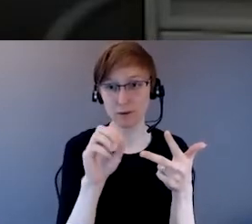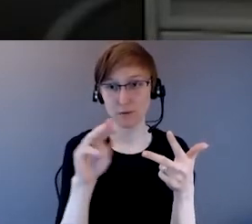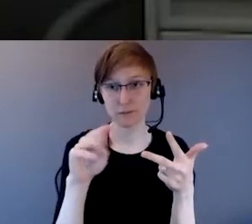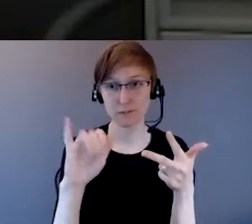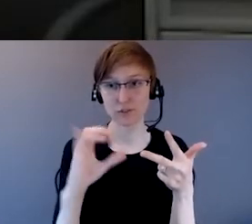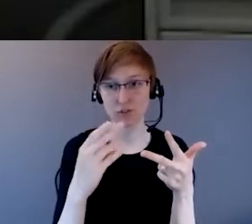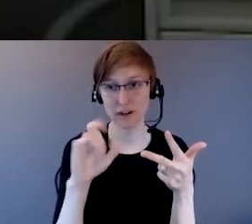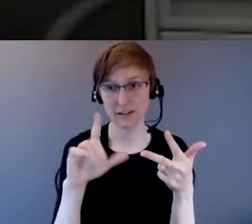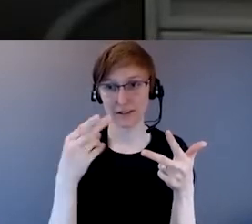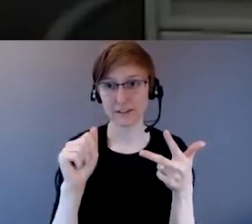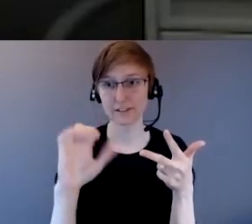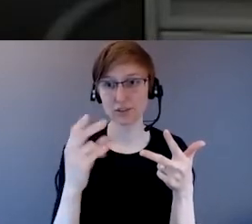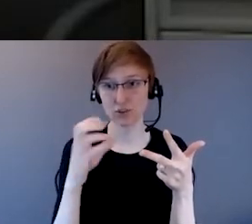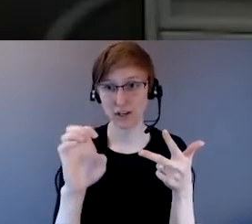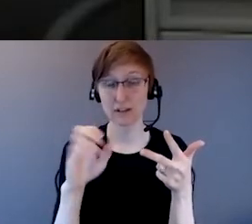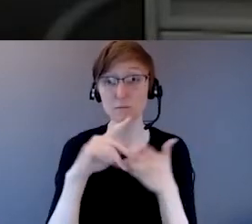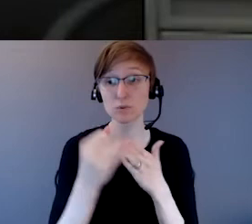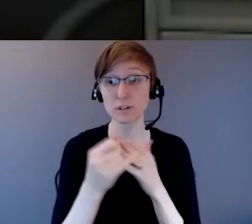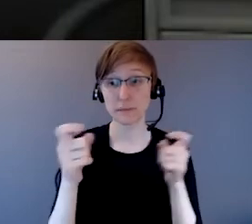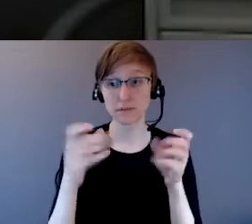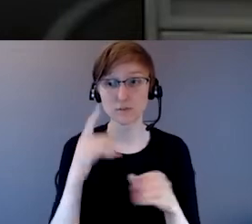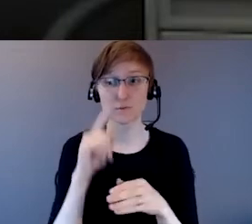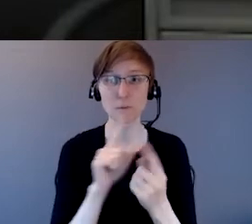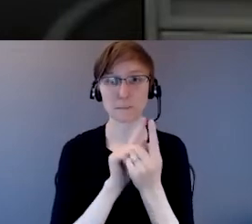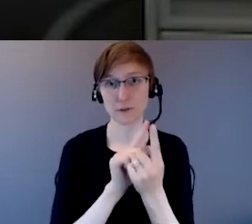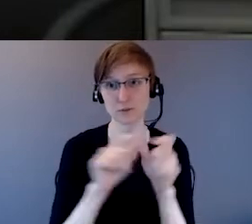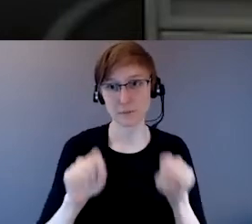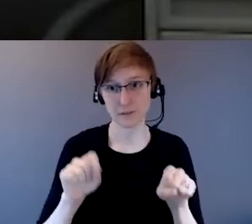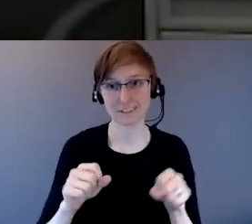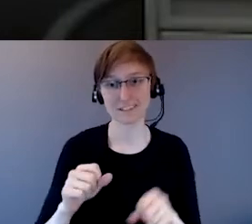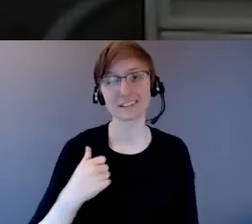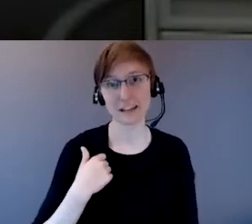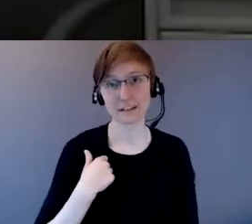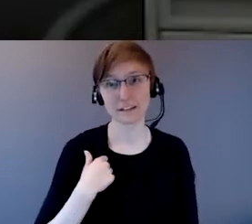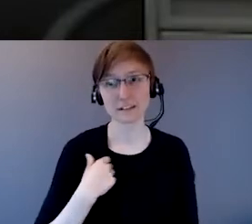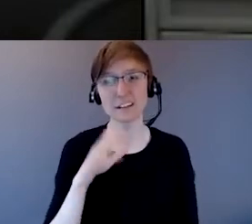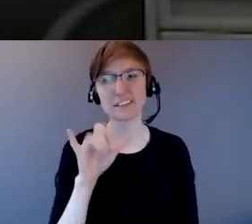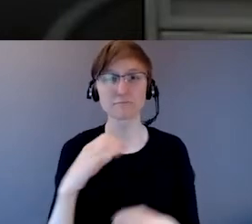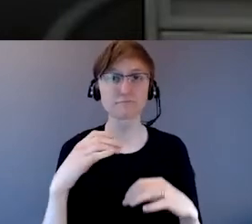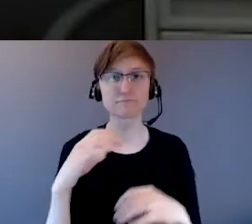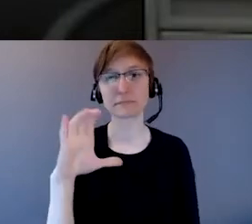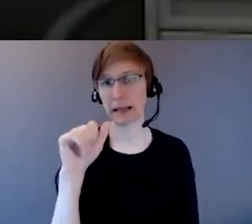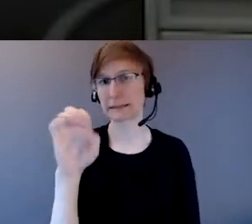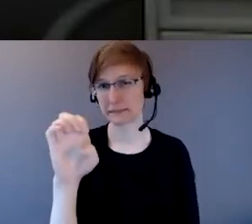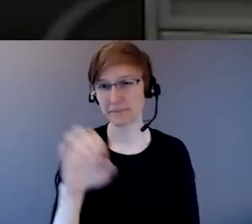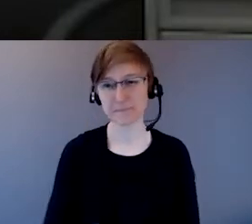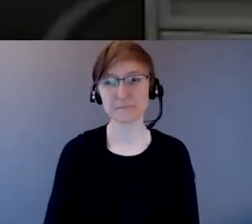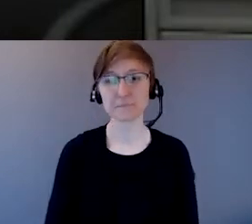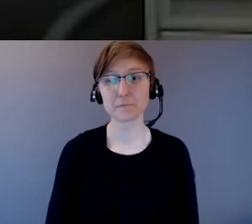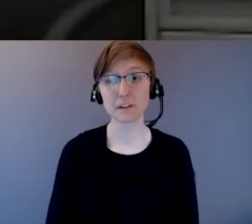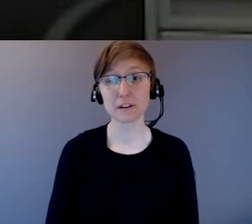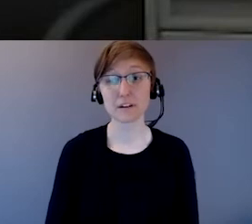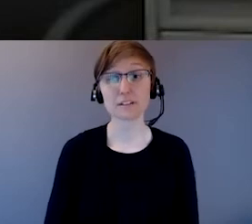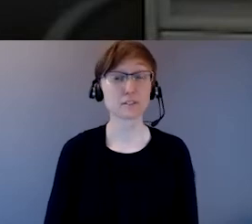MentorAbility Canada, which is part of the Canadian Association for Supported Employment, or CASE for short. Reno Michel is a published author who